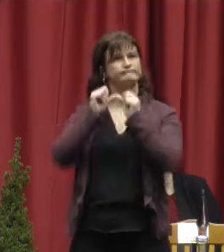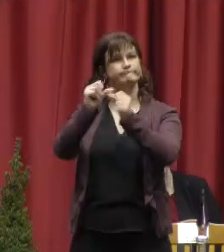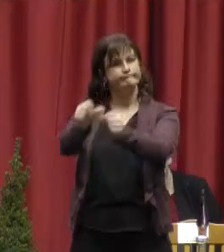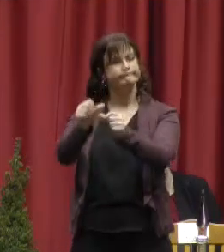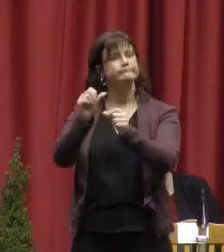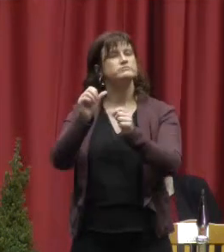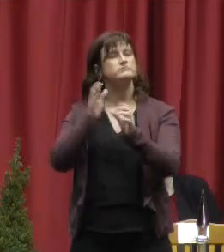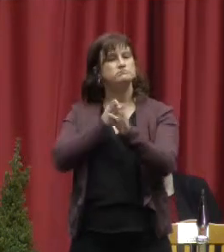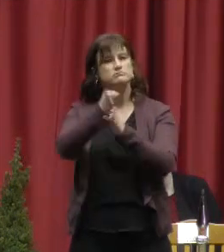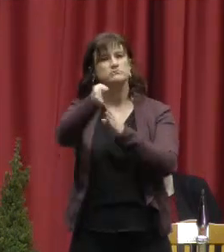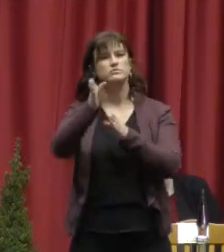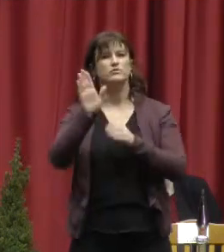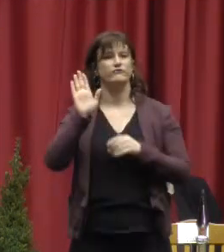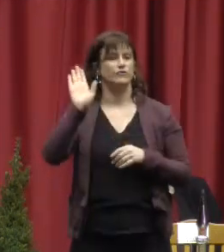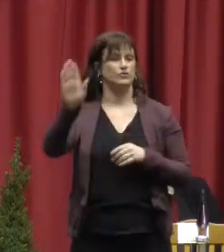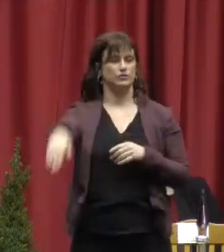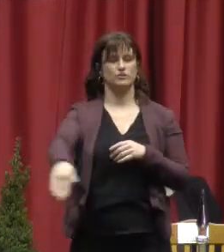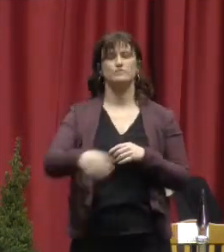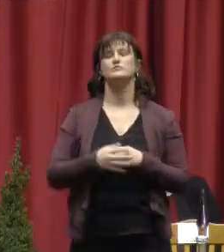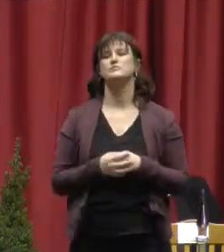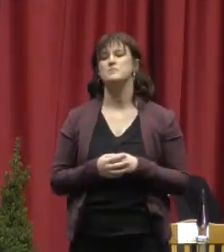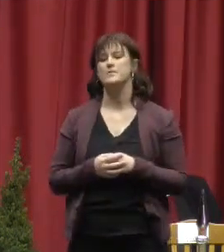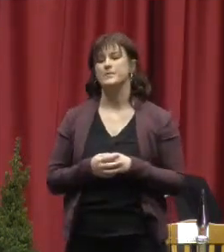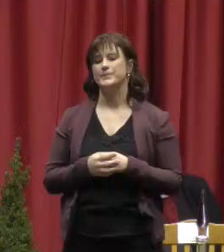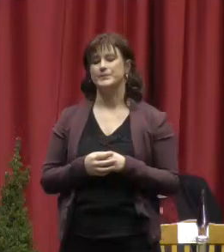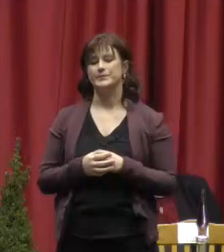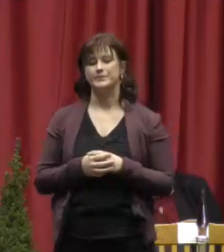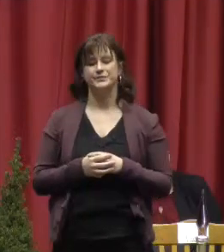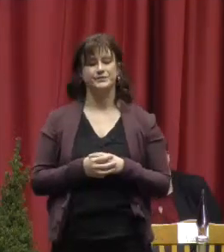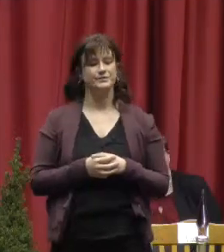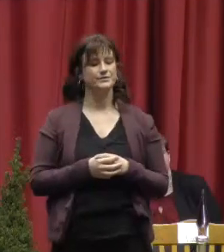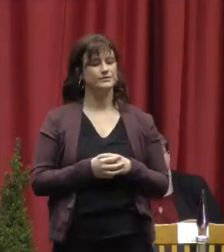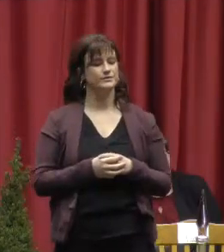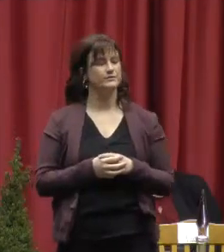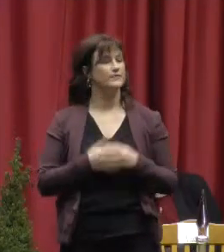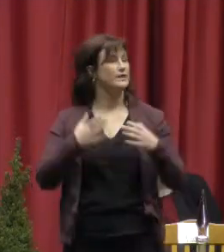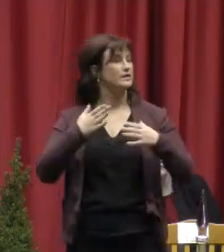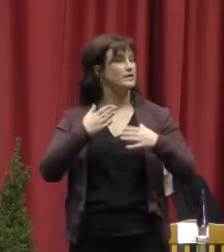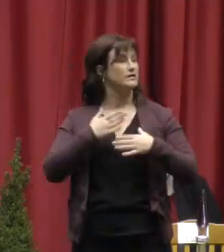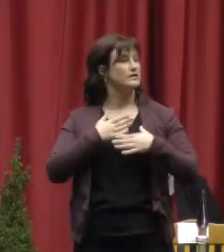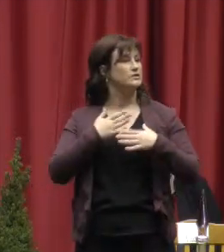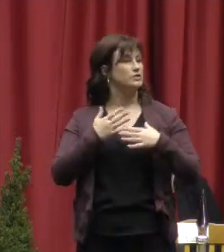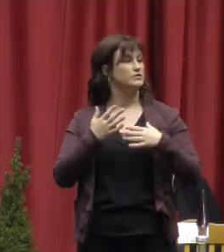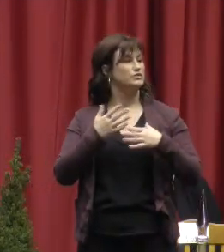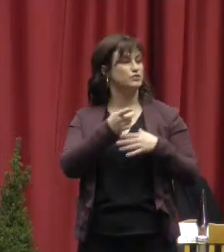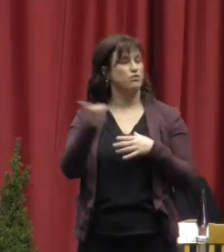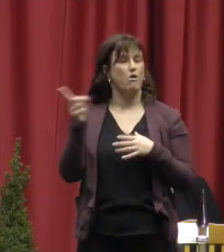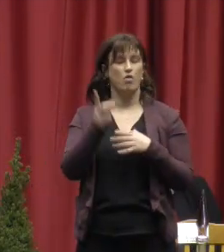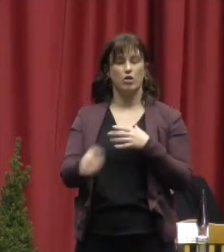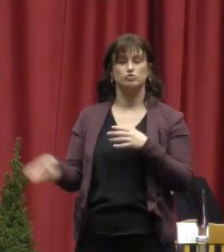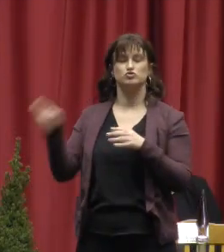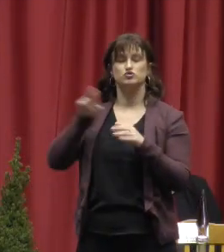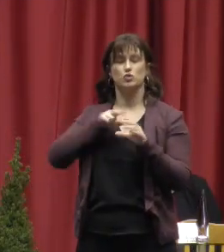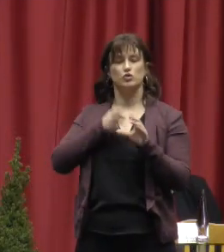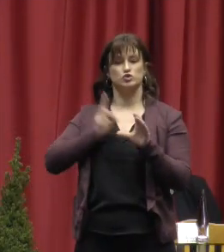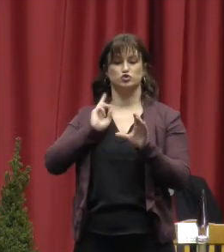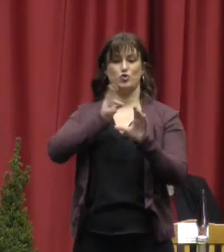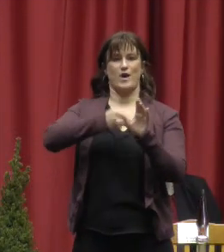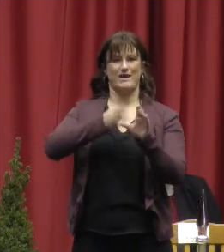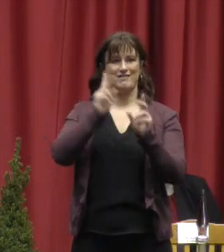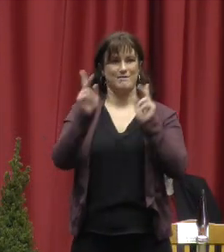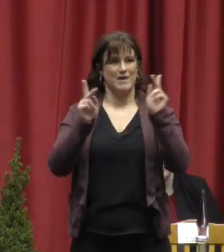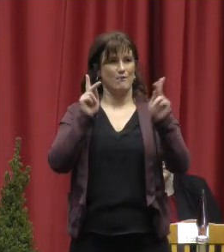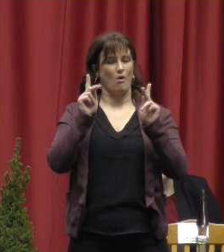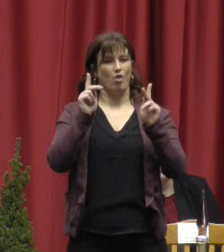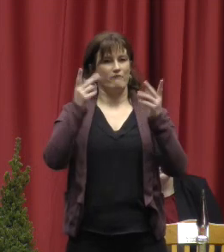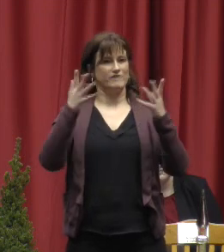you contribute to this state and beyond. In joining the ranks of more than 24,000 Anderson